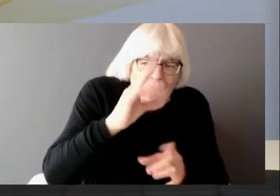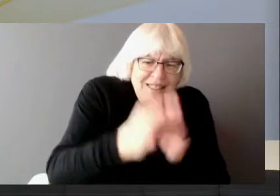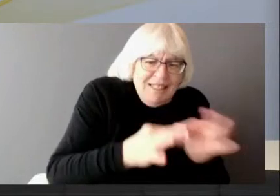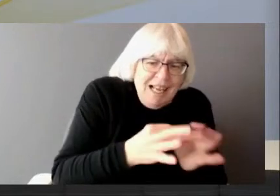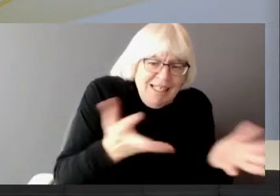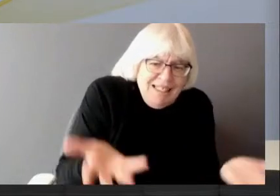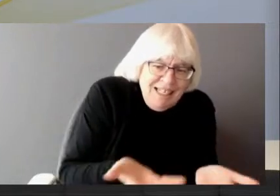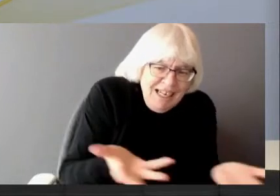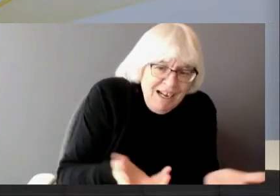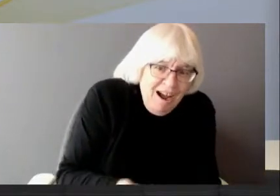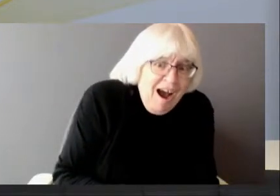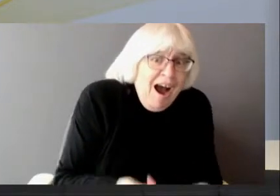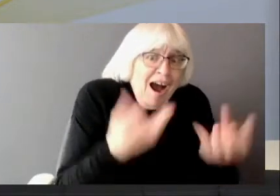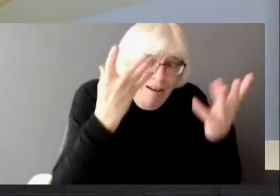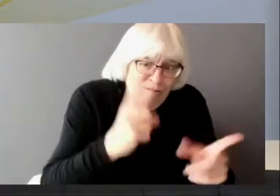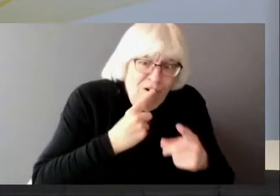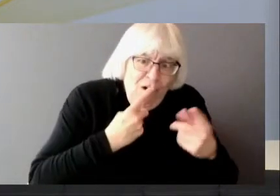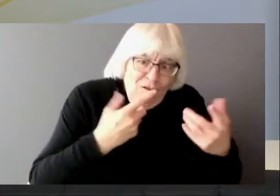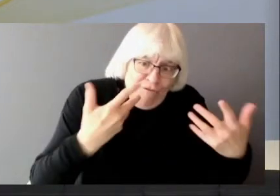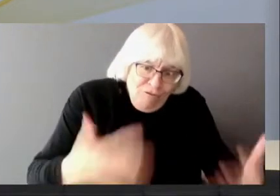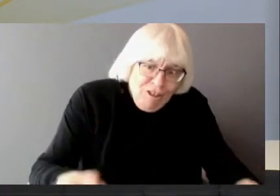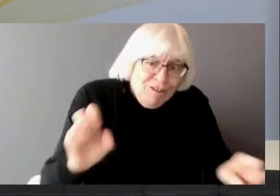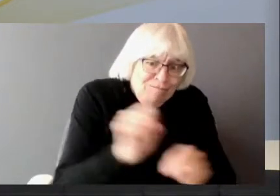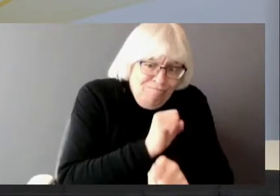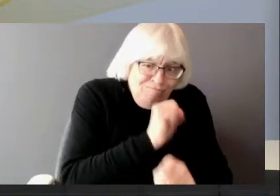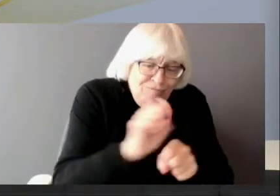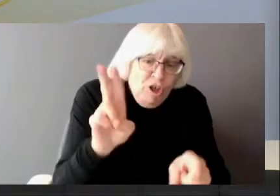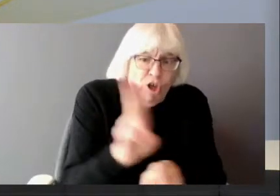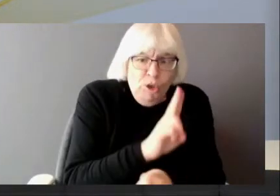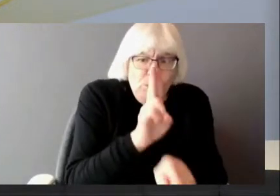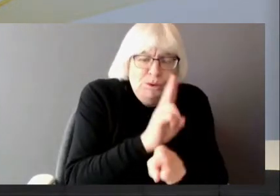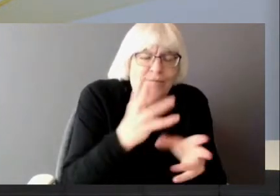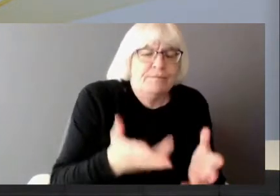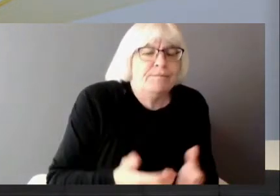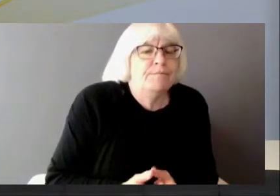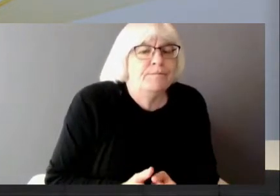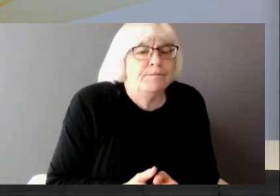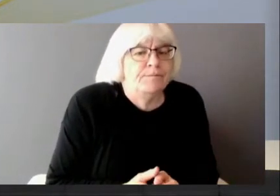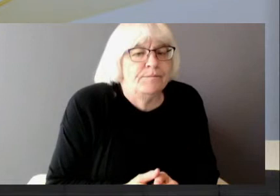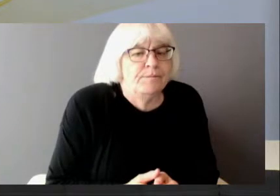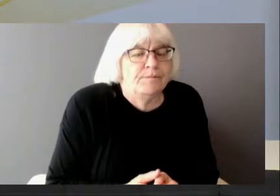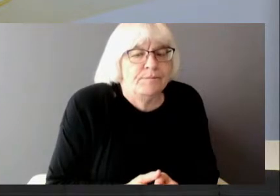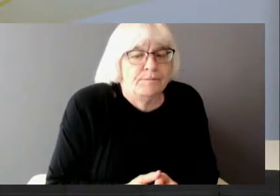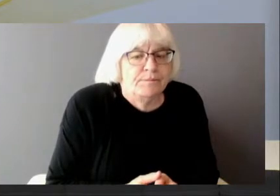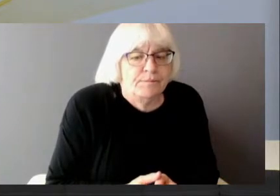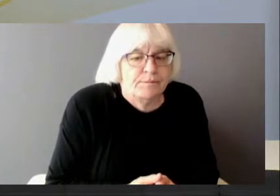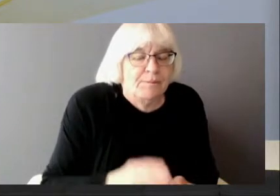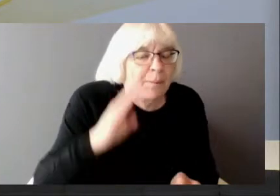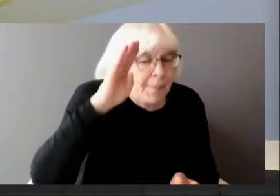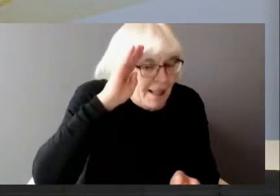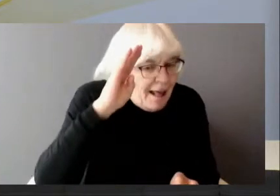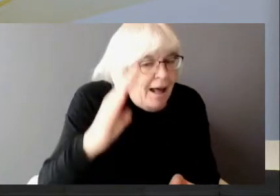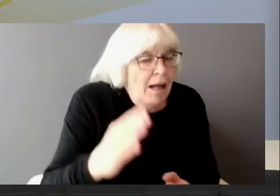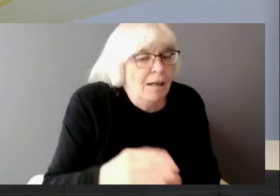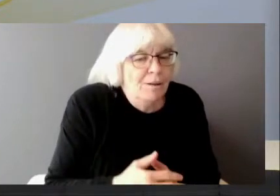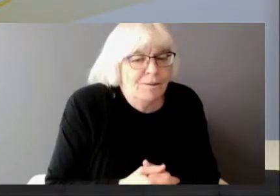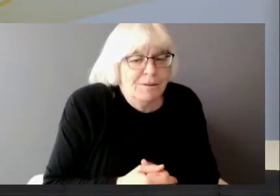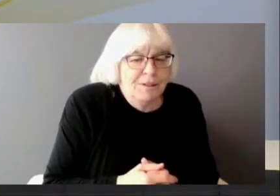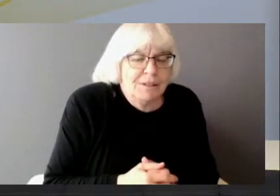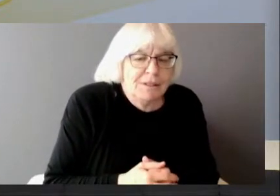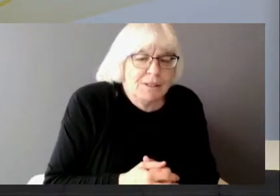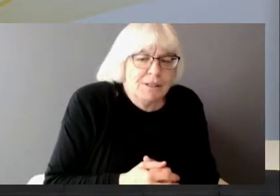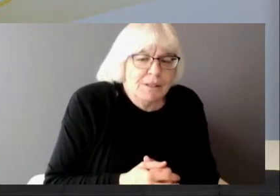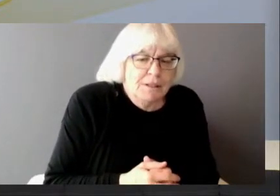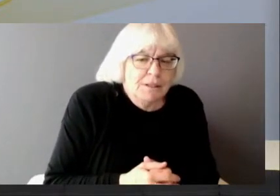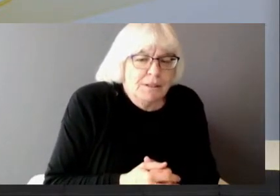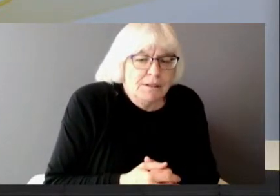used? Hi, Stu. And I'm not sure. I do understand that there may have been a national